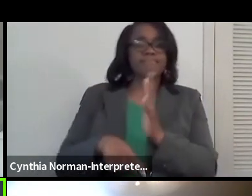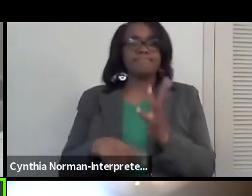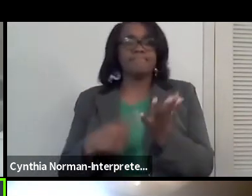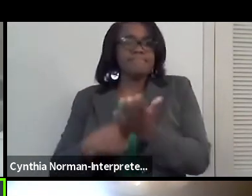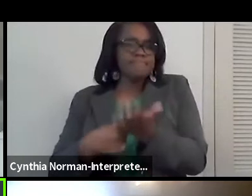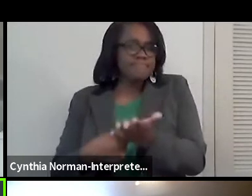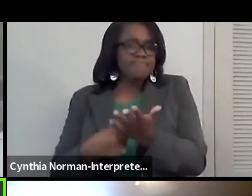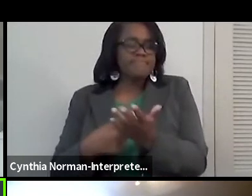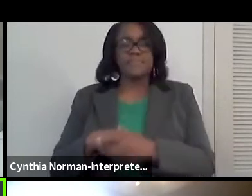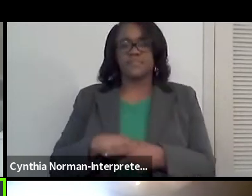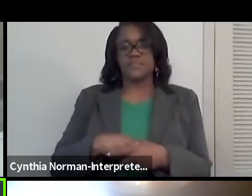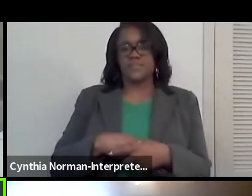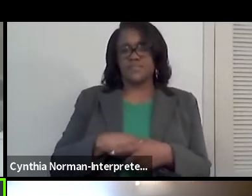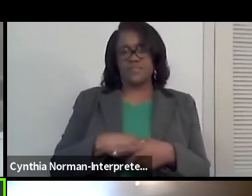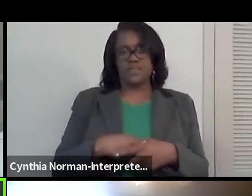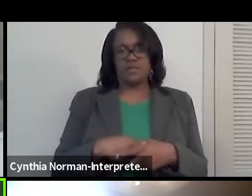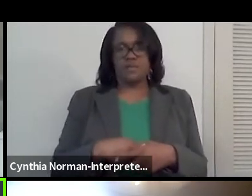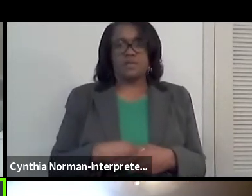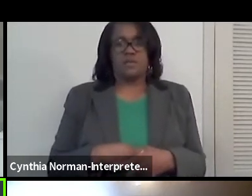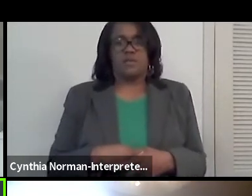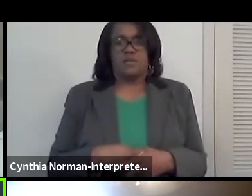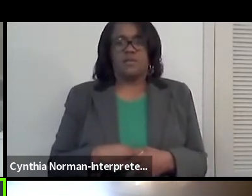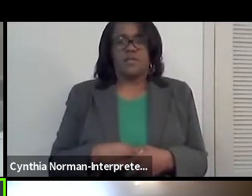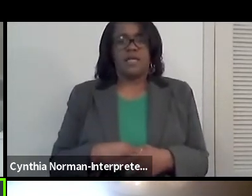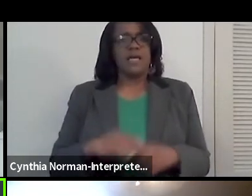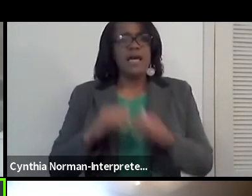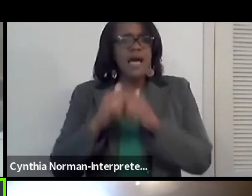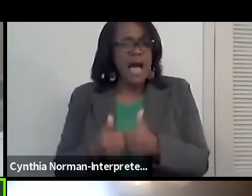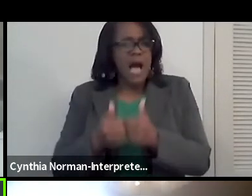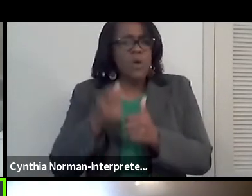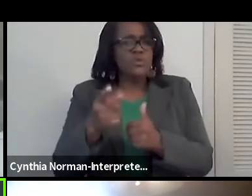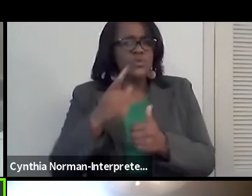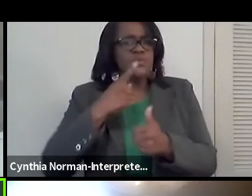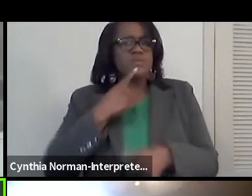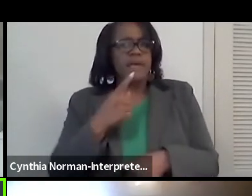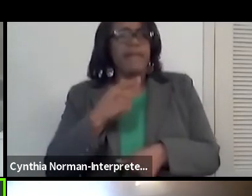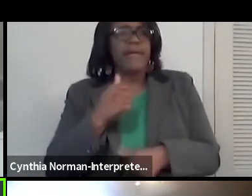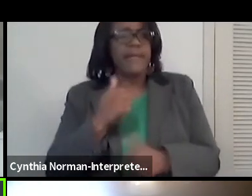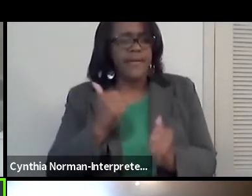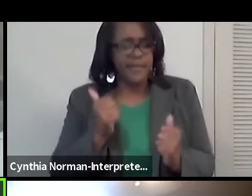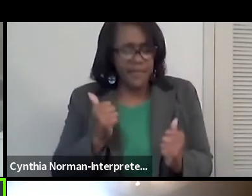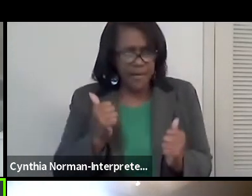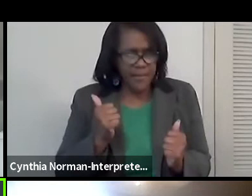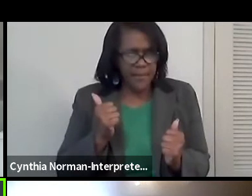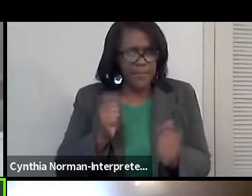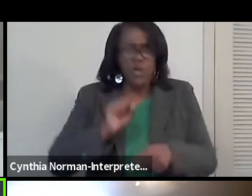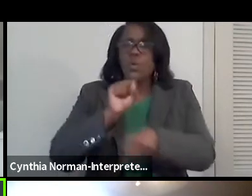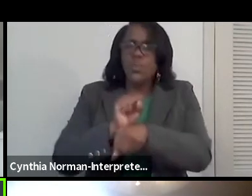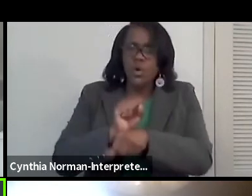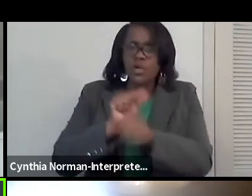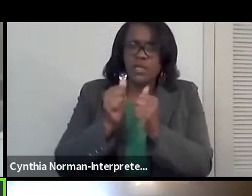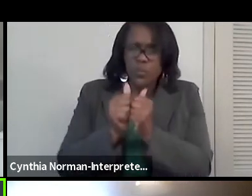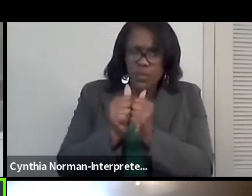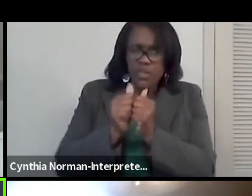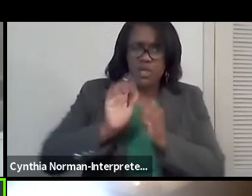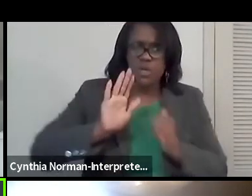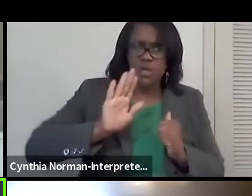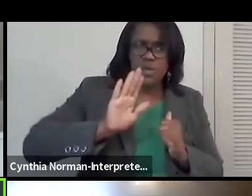deeper topic right here. How would you say working with your